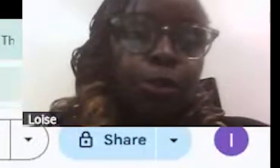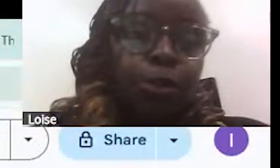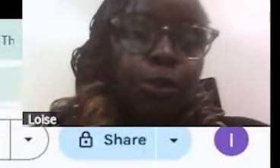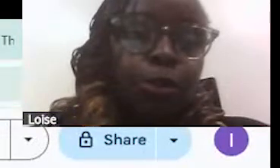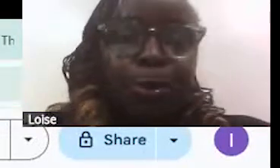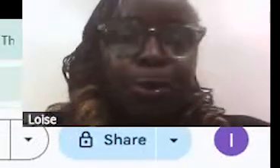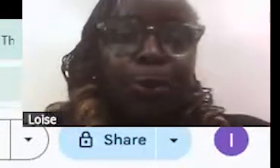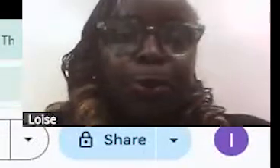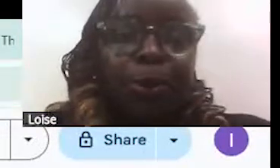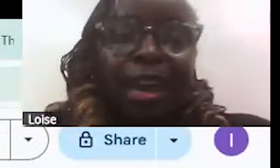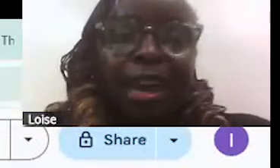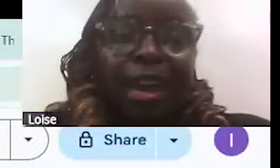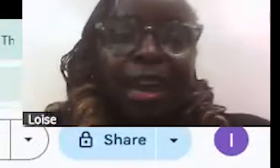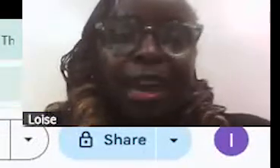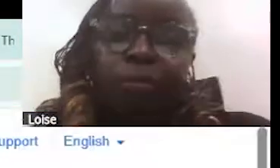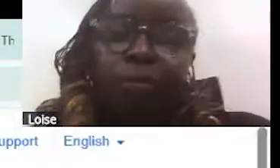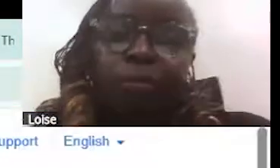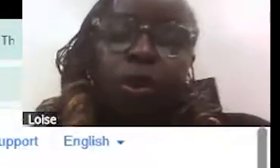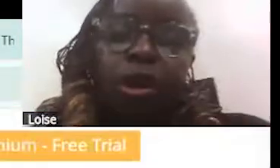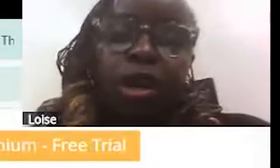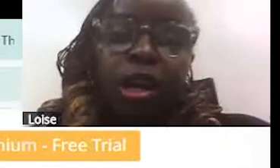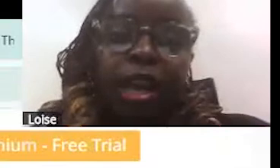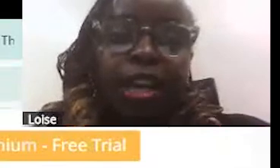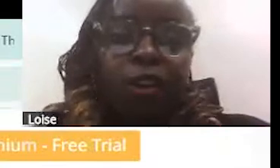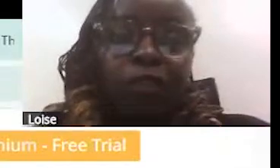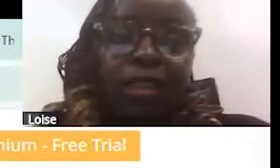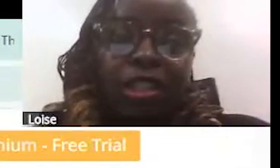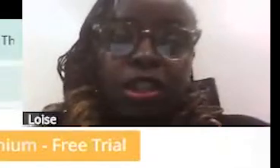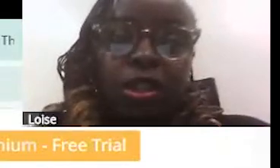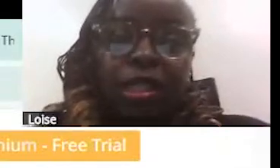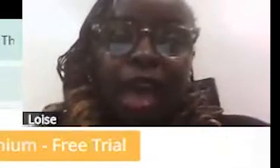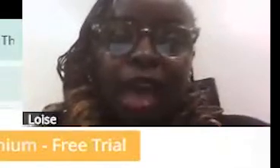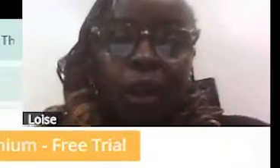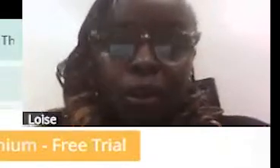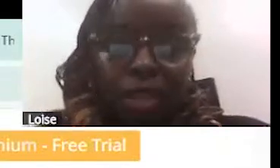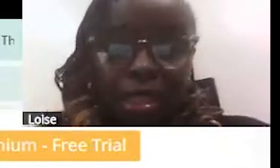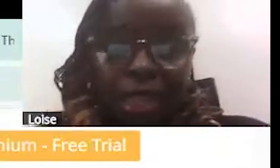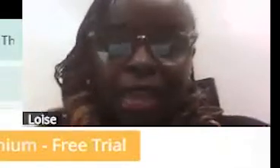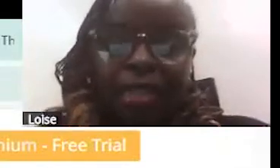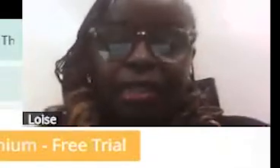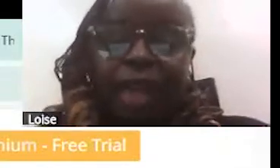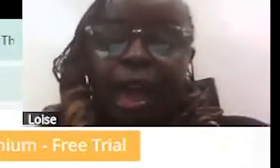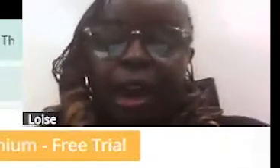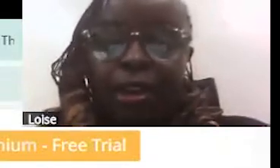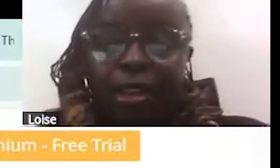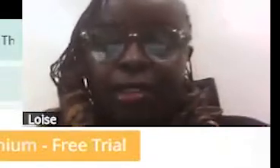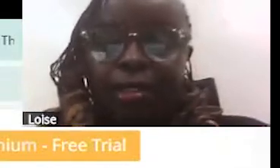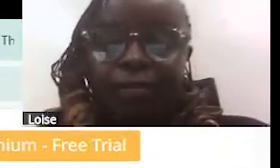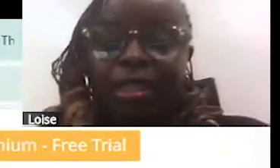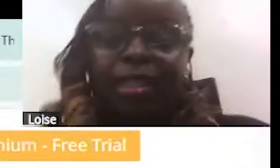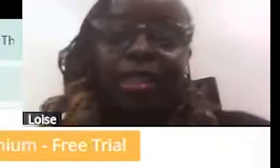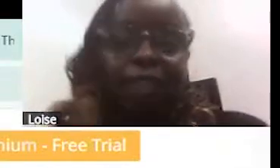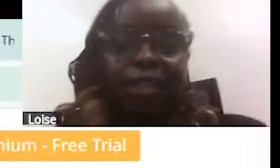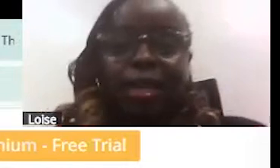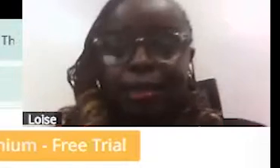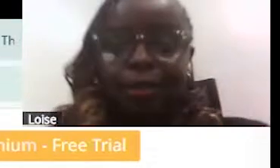space. So any time or any conversations along these lines